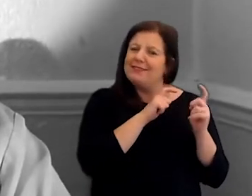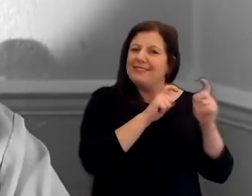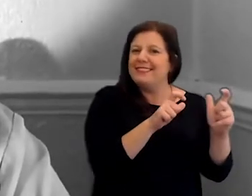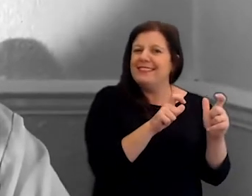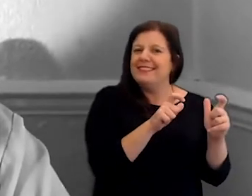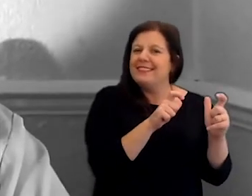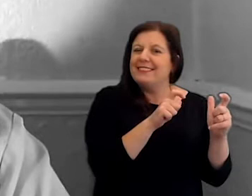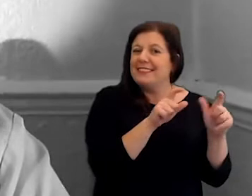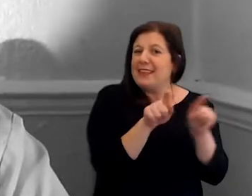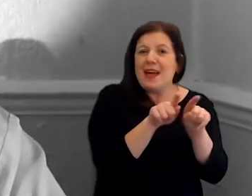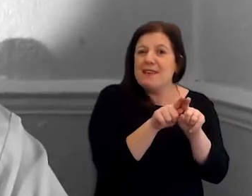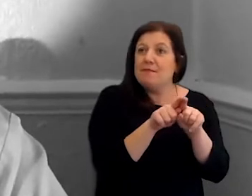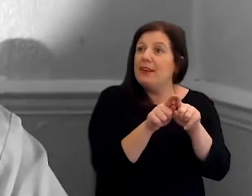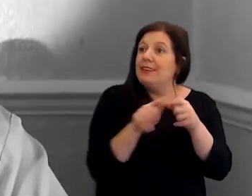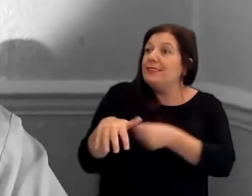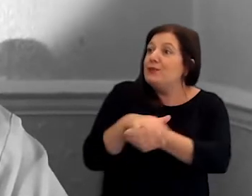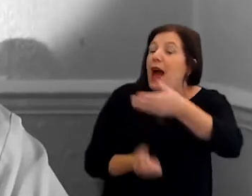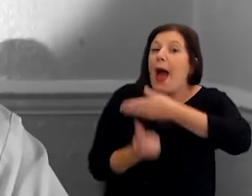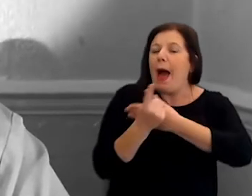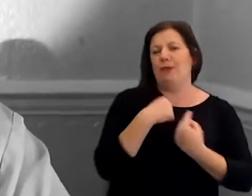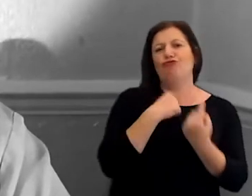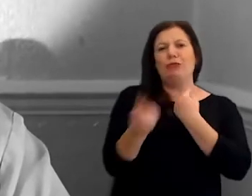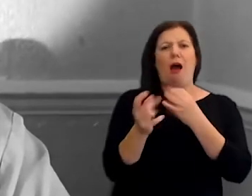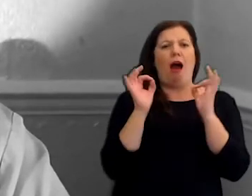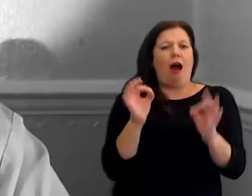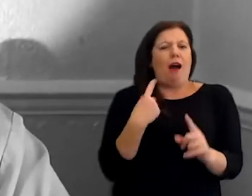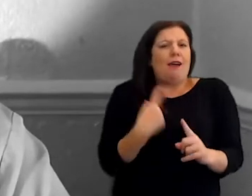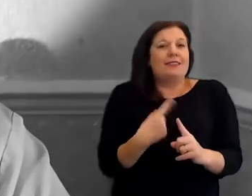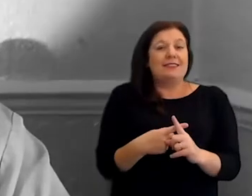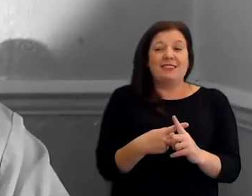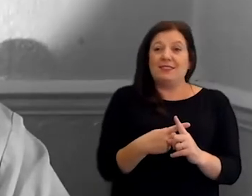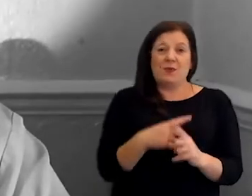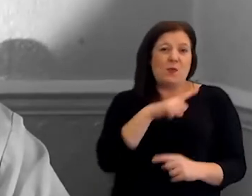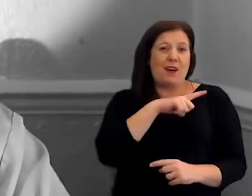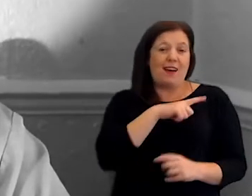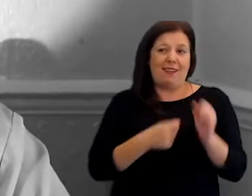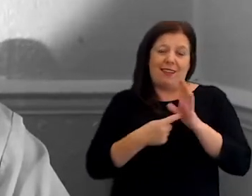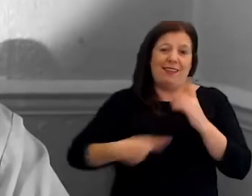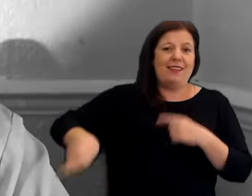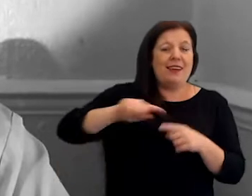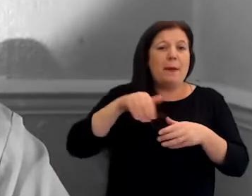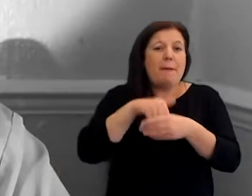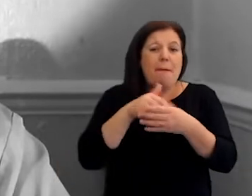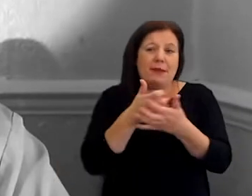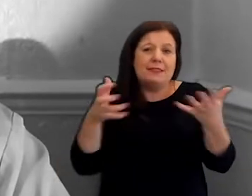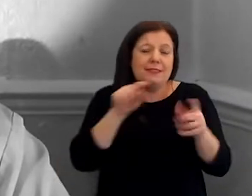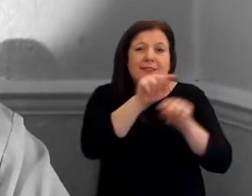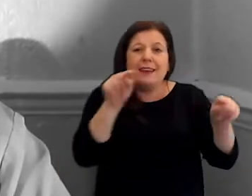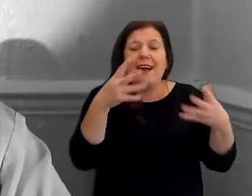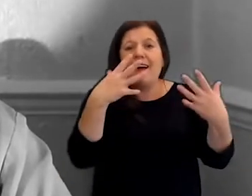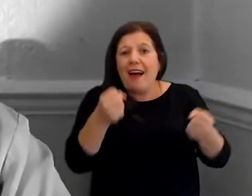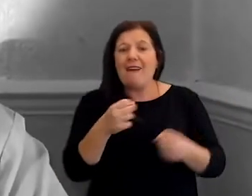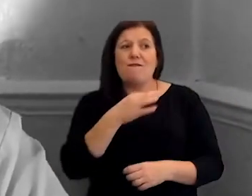is act very fast to ensure that our members, many of whom are vulnerable and extremely